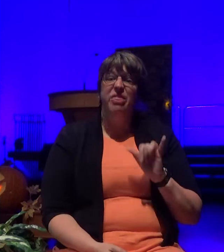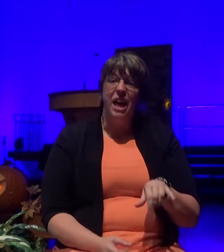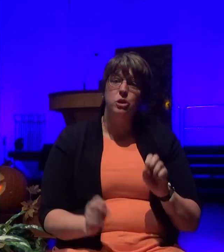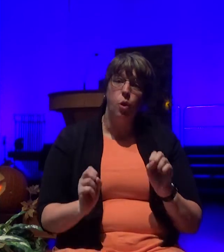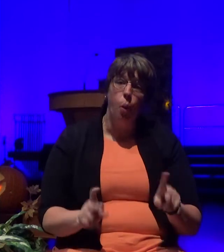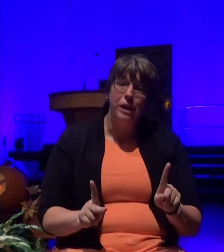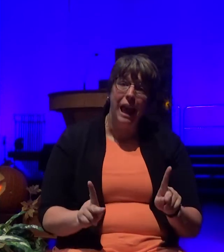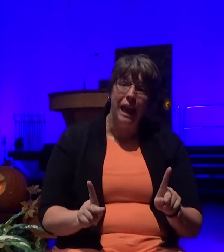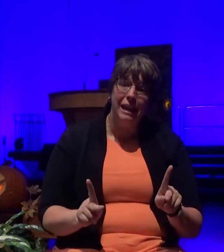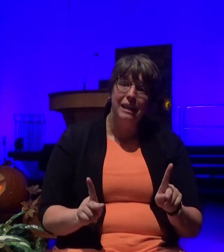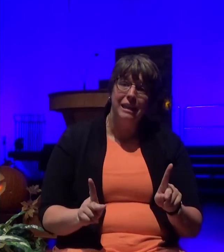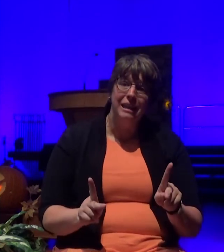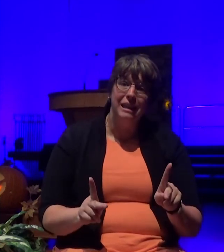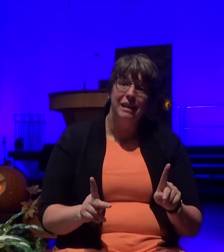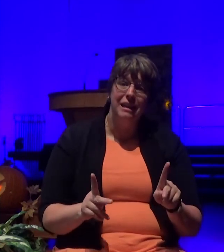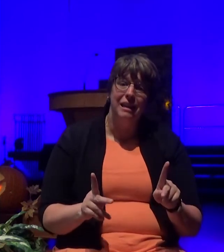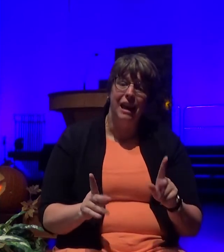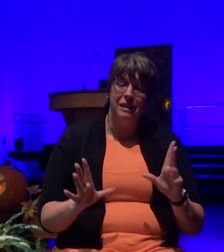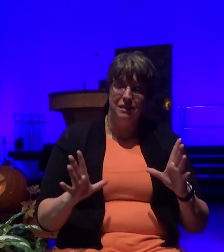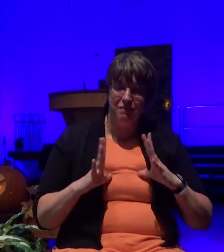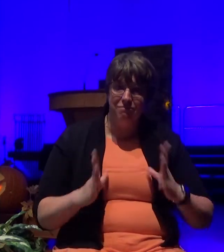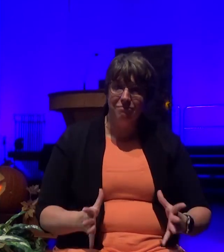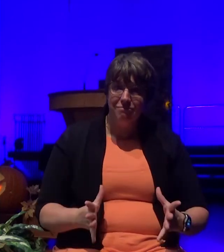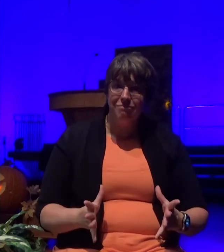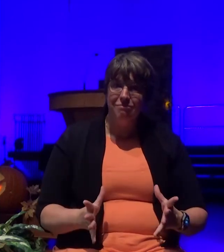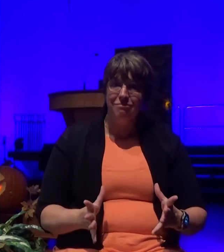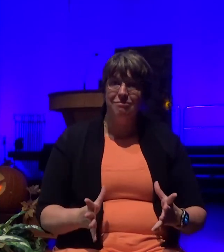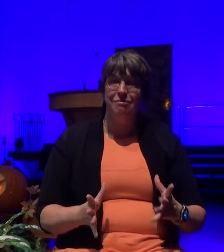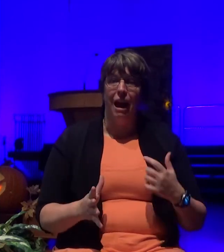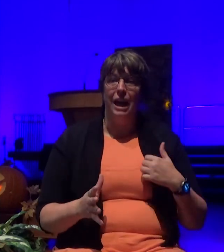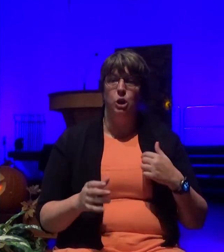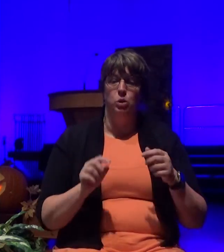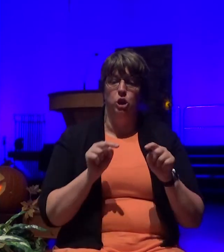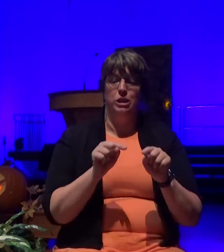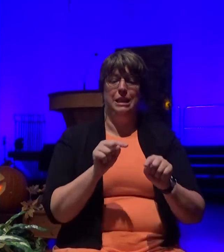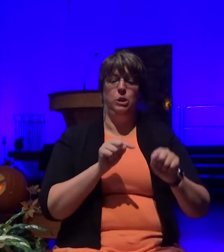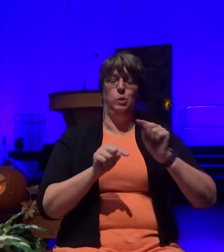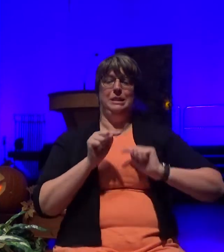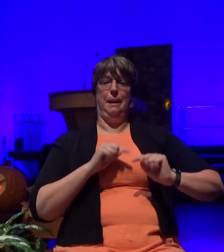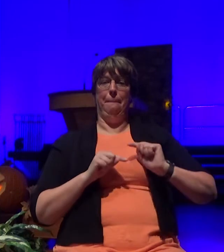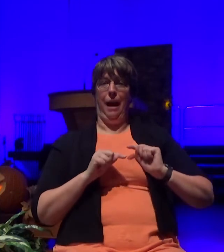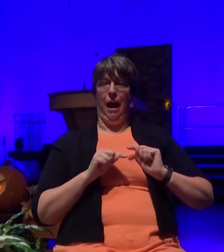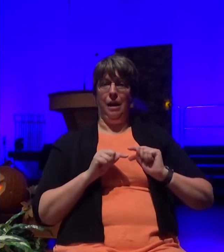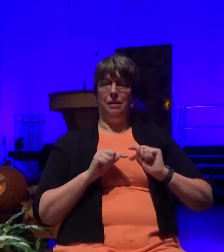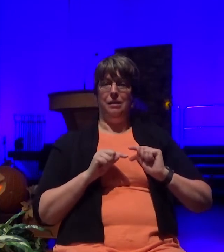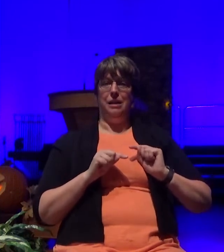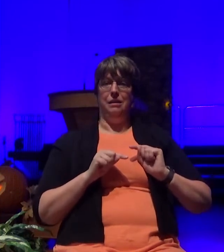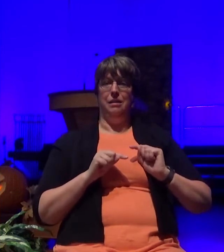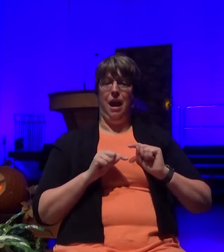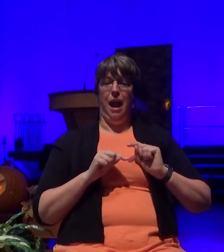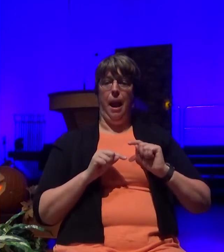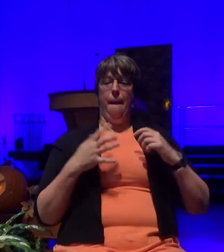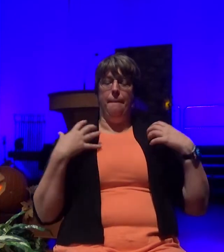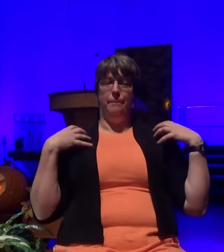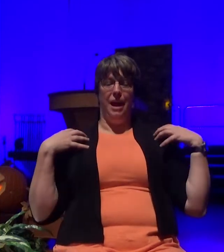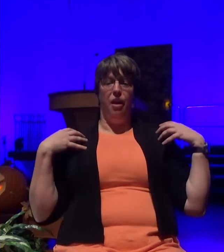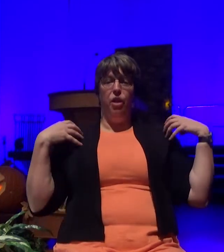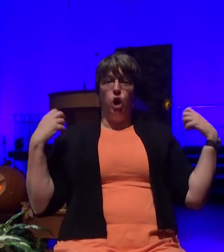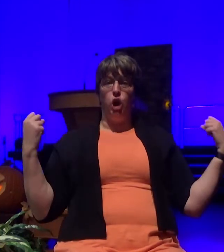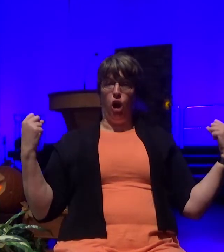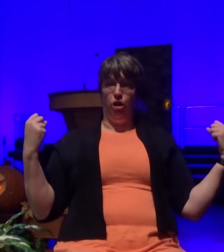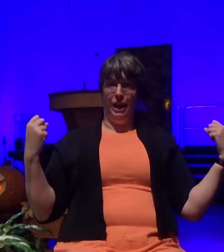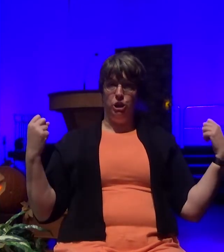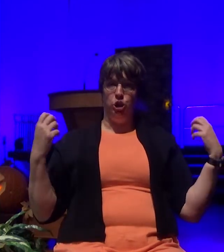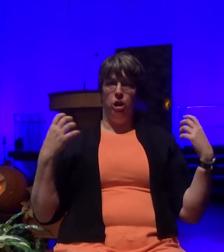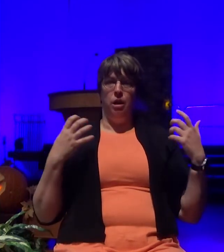and stand back so that I can have the courage to be connected to the allness that